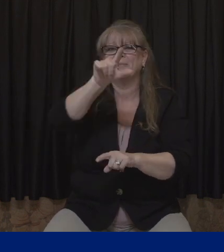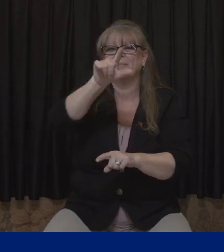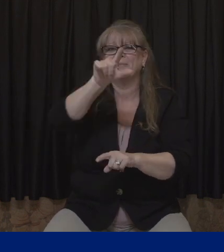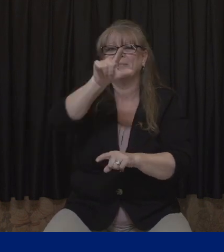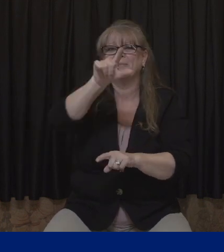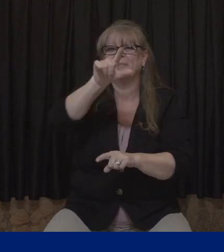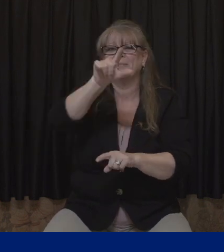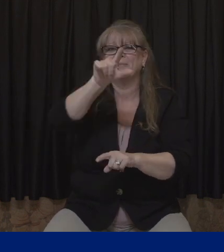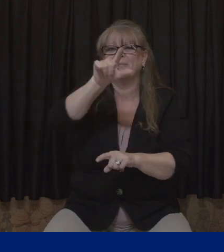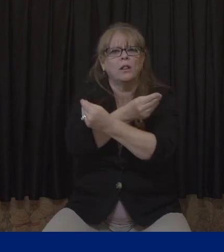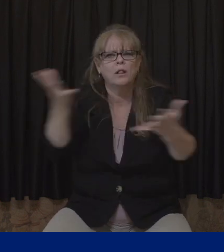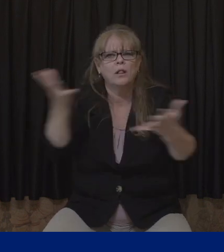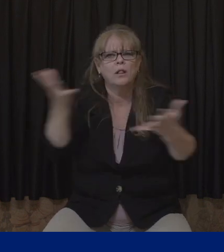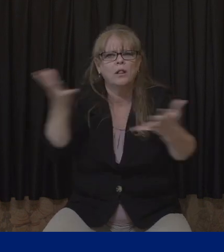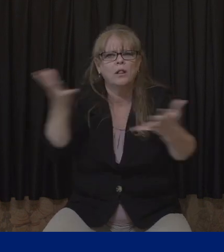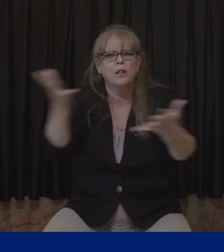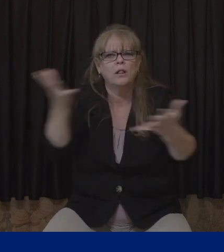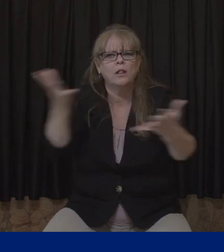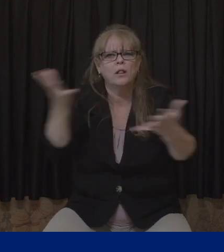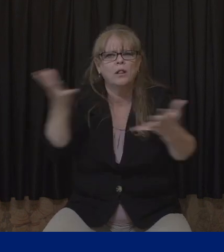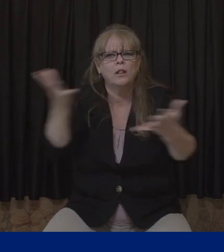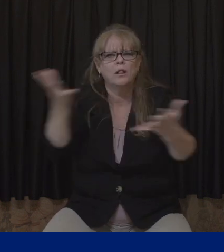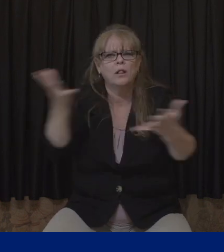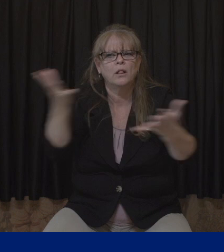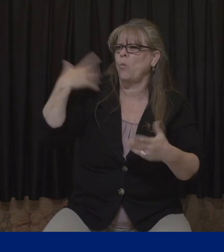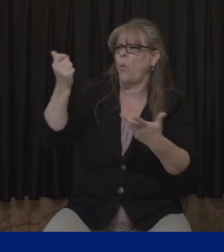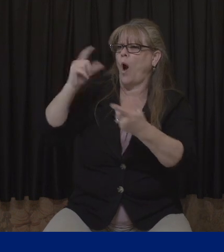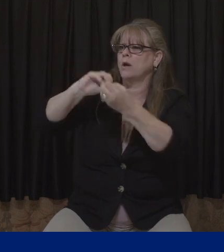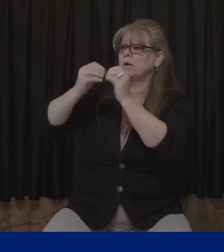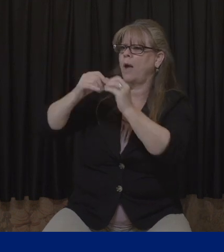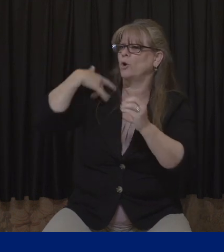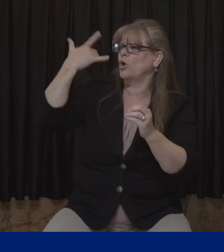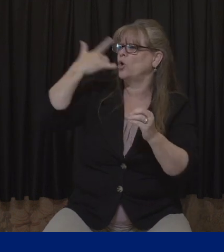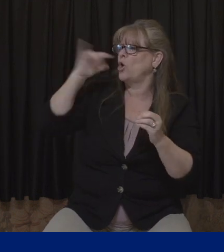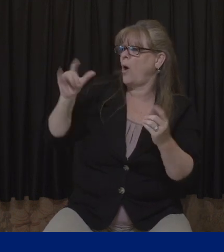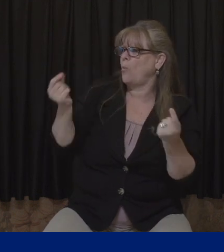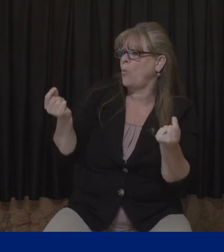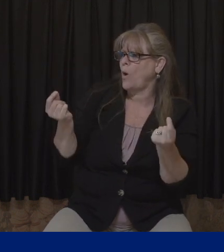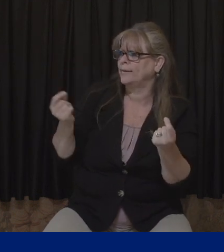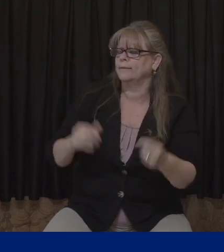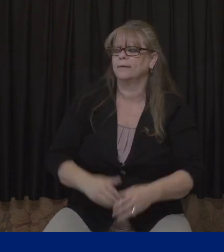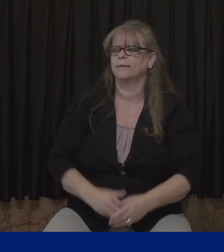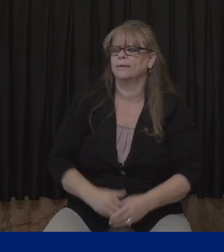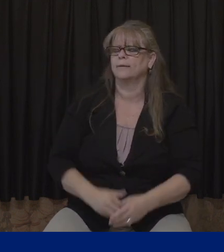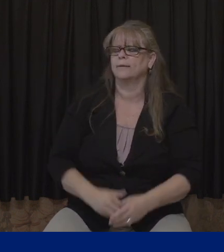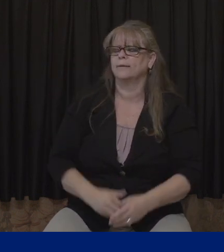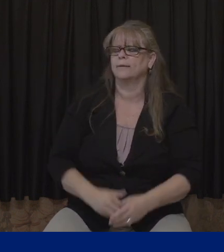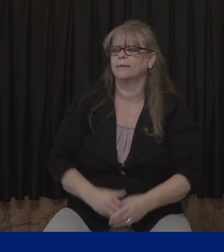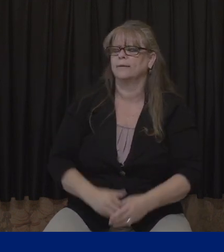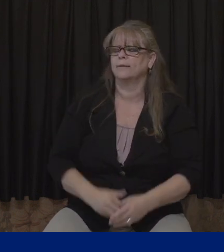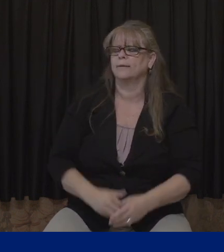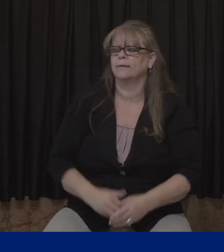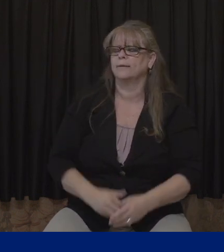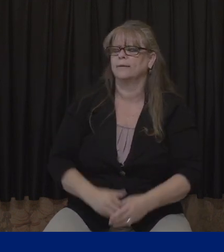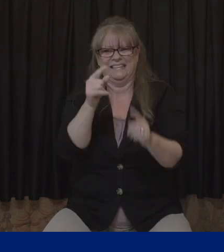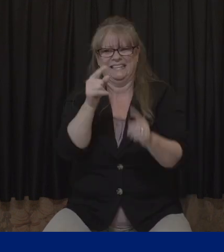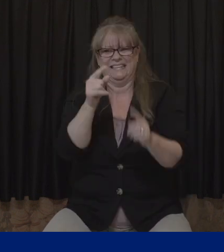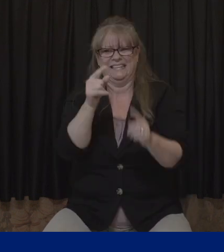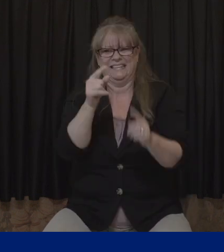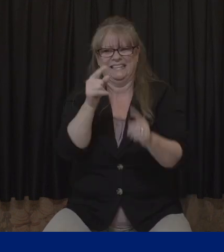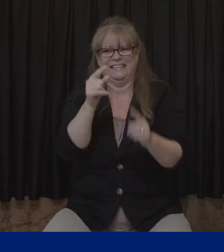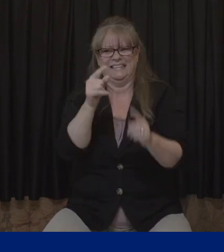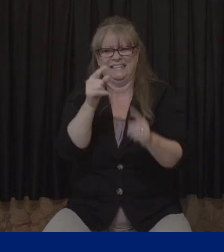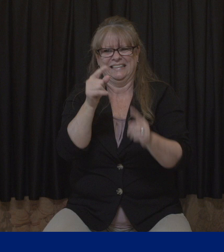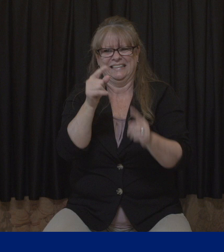lot of Coloradans want to know about that, and it's an important part of our 4-tier strategy to contain the disease, right? Over the next month and